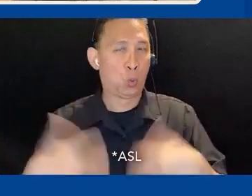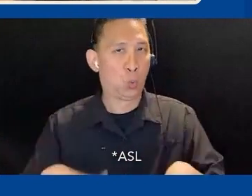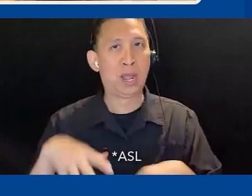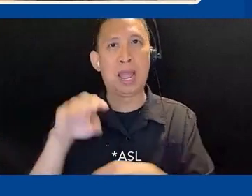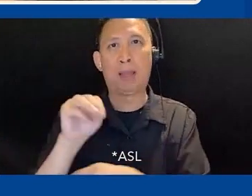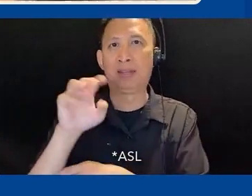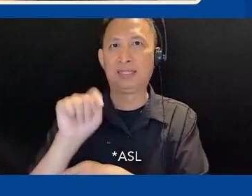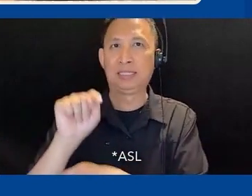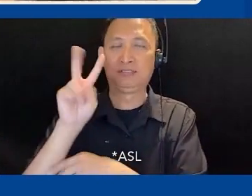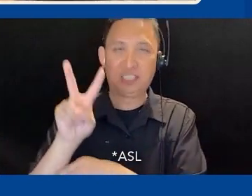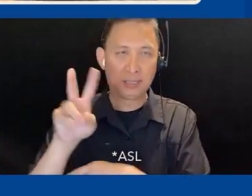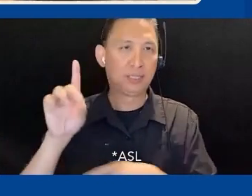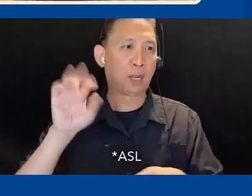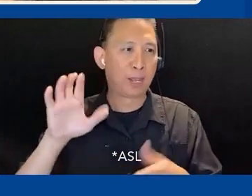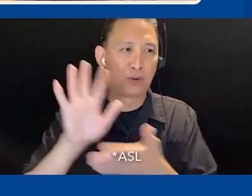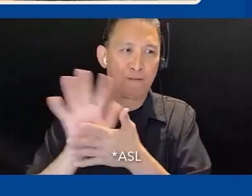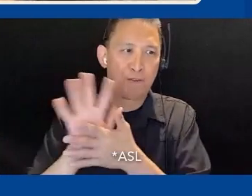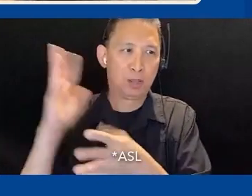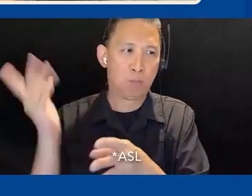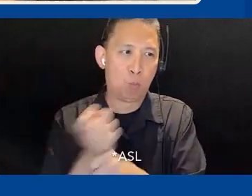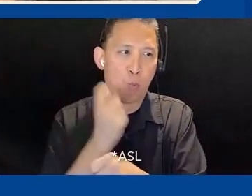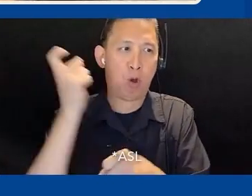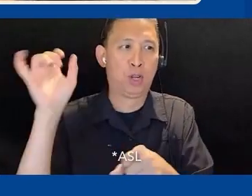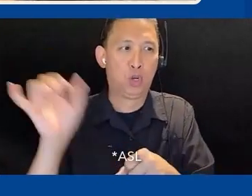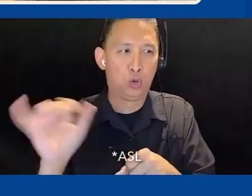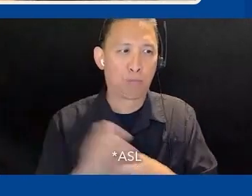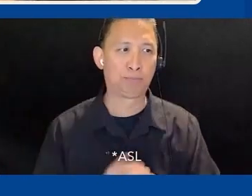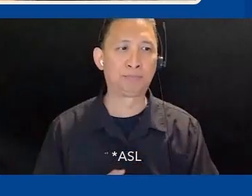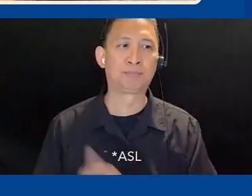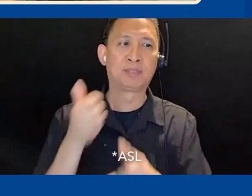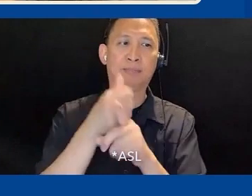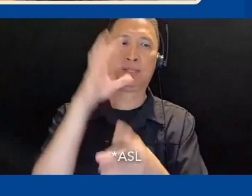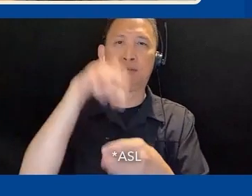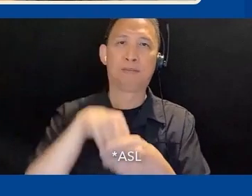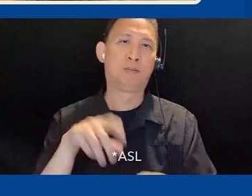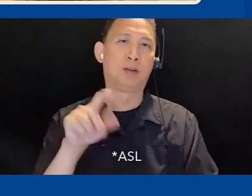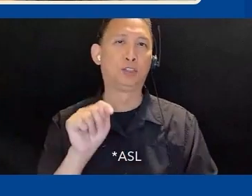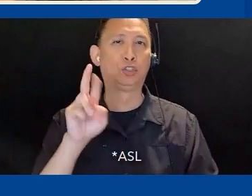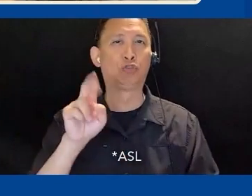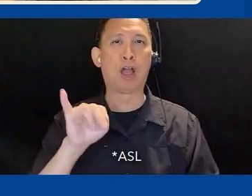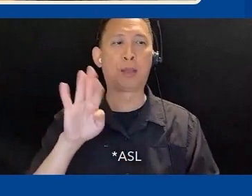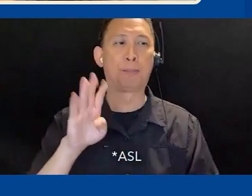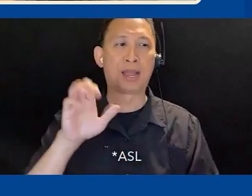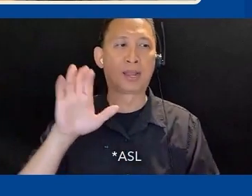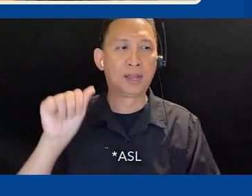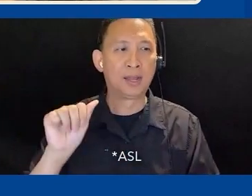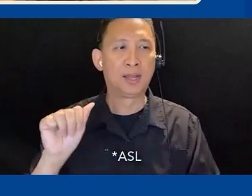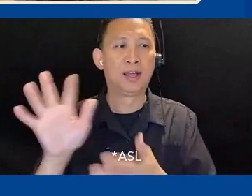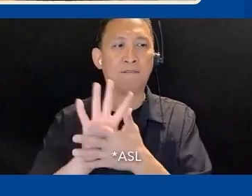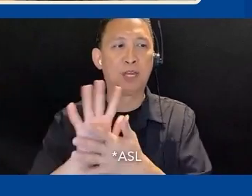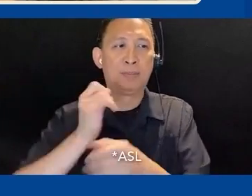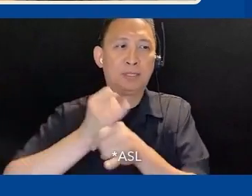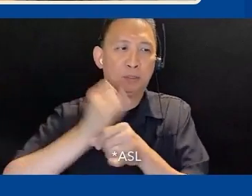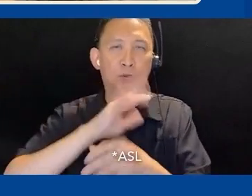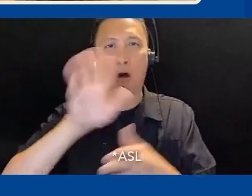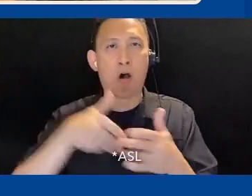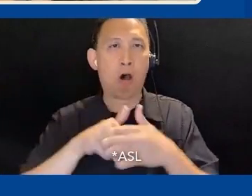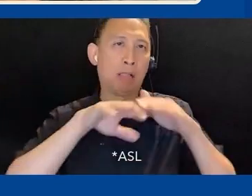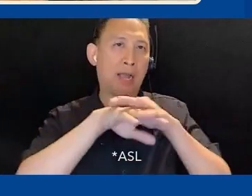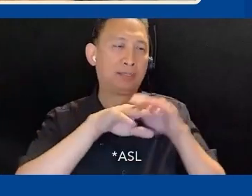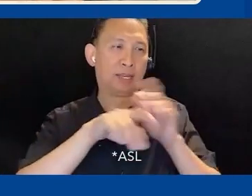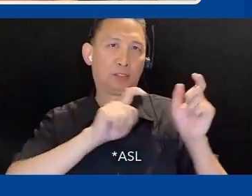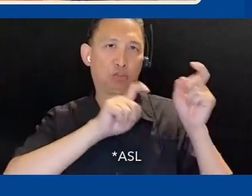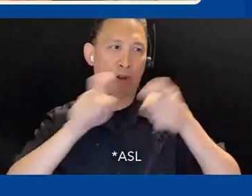feature as a writer-director and was selected for the Tribeca Film Institute's All Access Grant. Khan has also worked on the Canadian